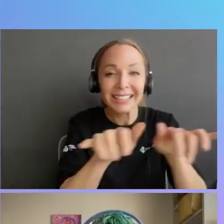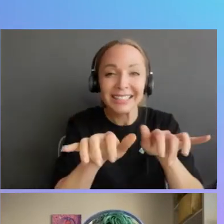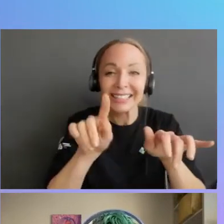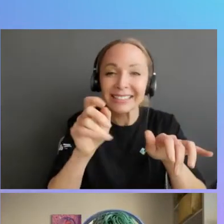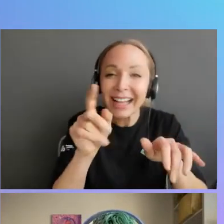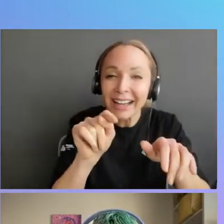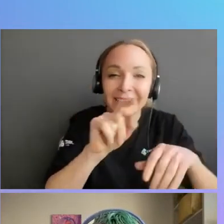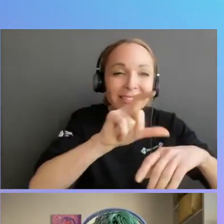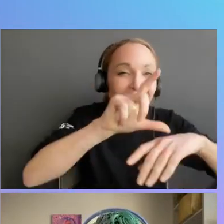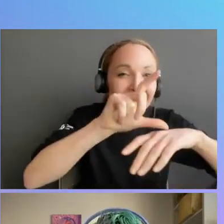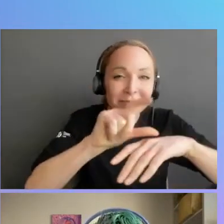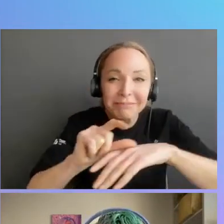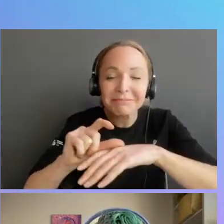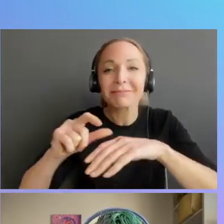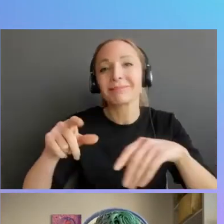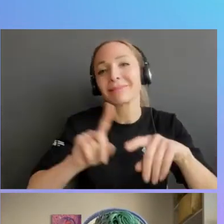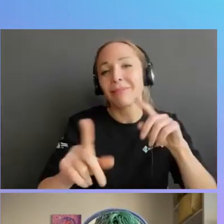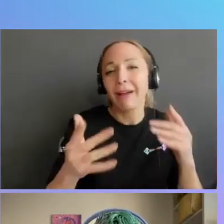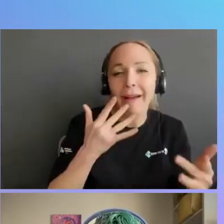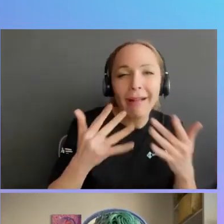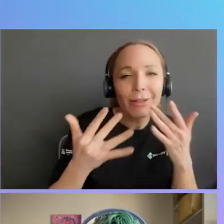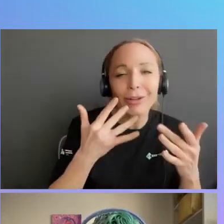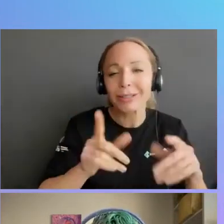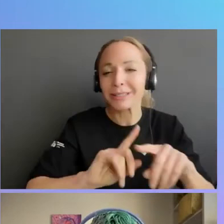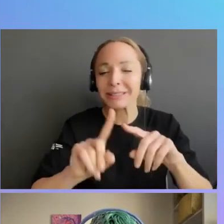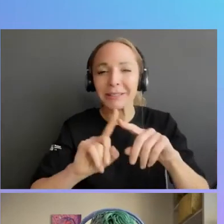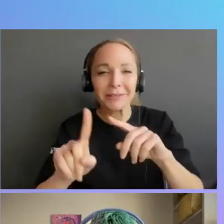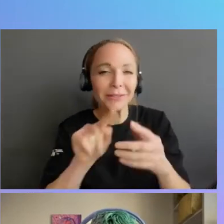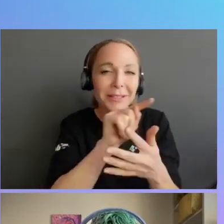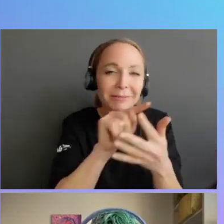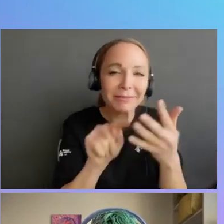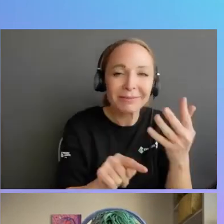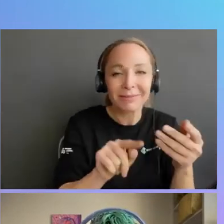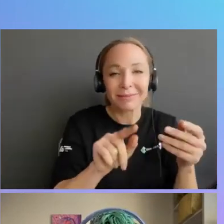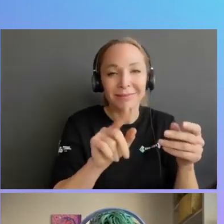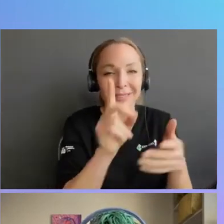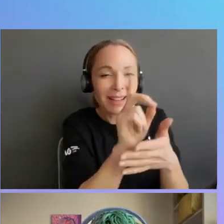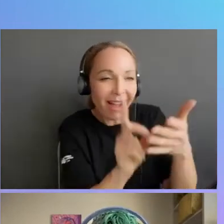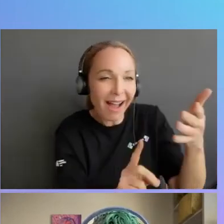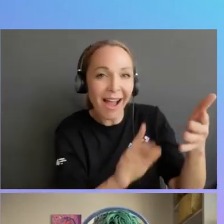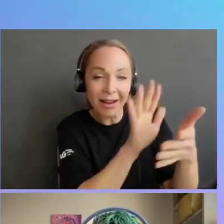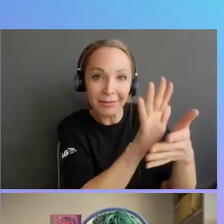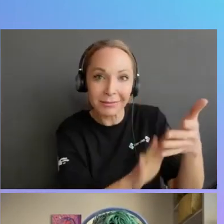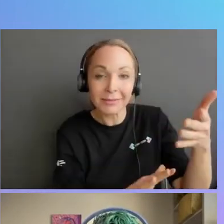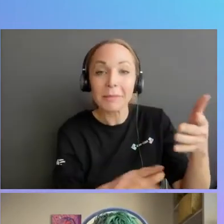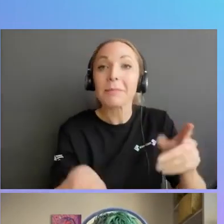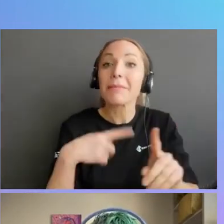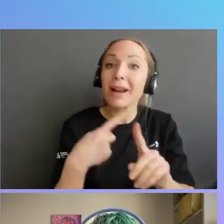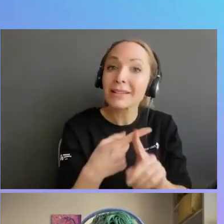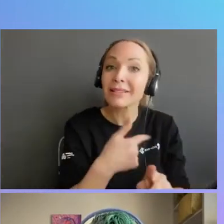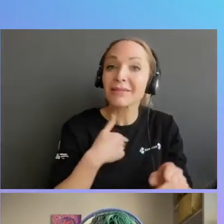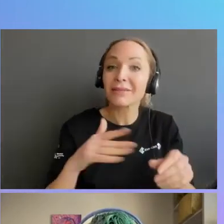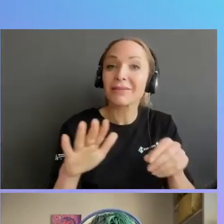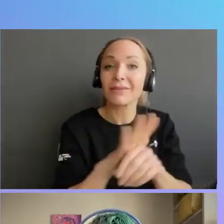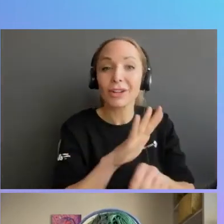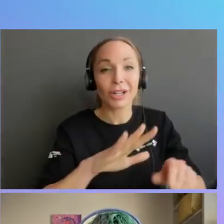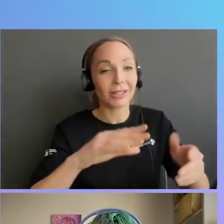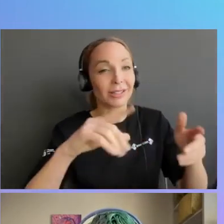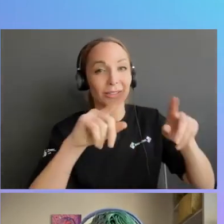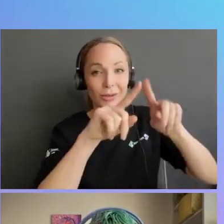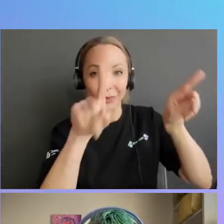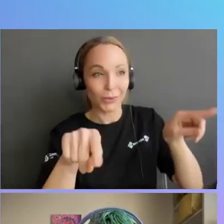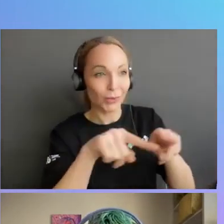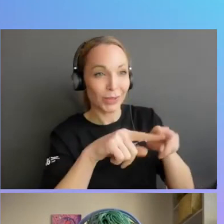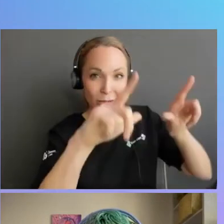all users. Additionally, Cauldron's React components are designed to include full screen reader and keyboard navigation support.